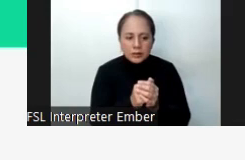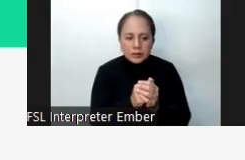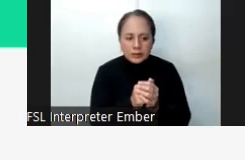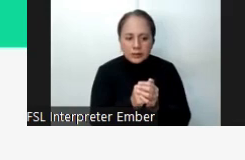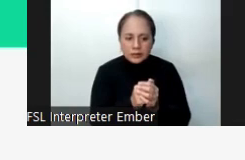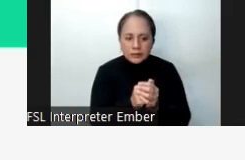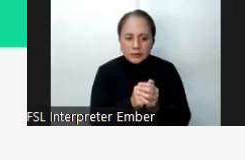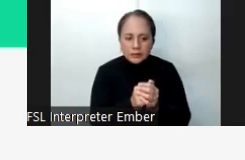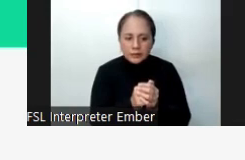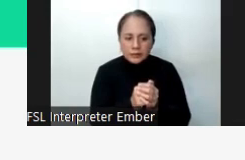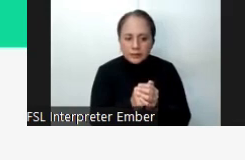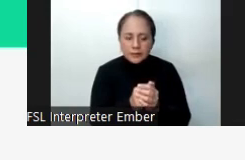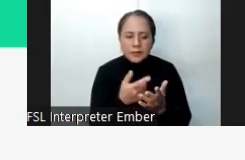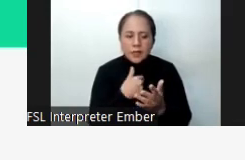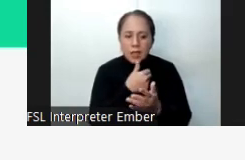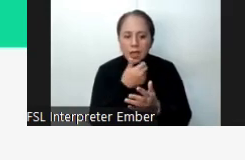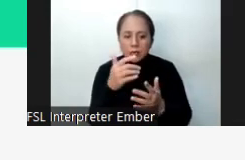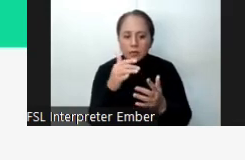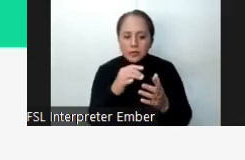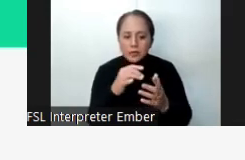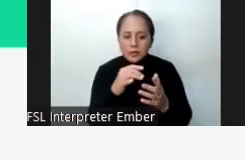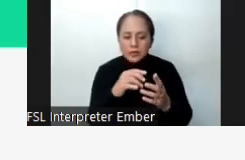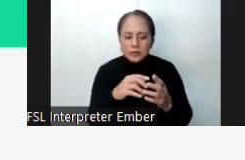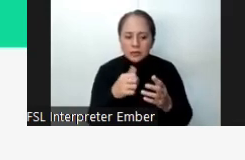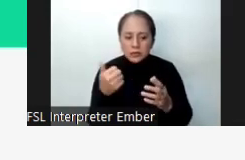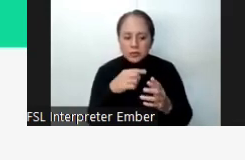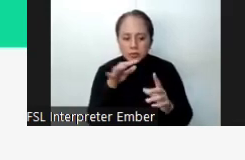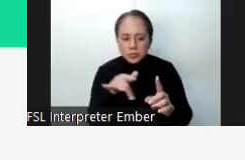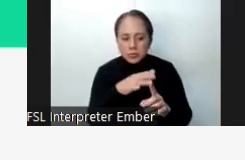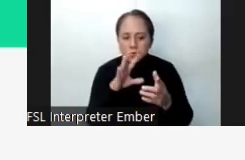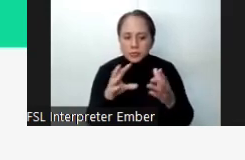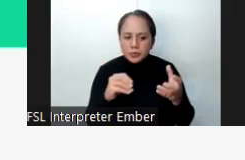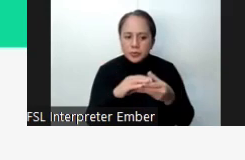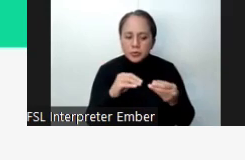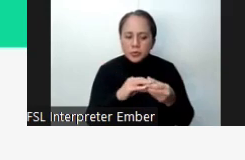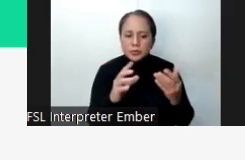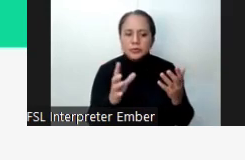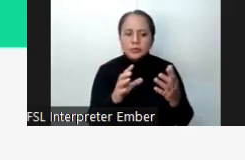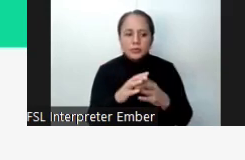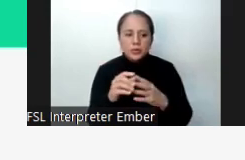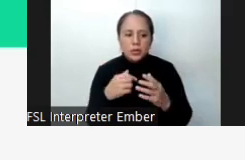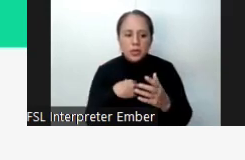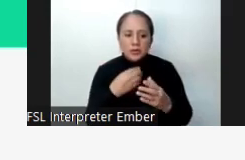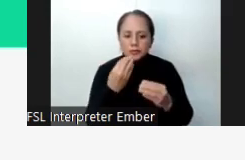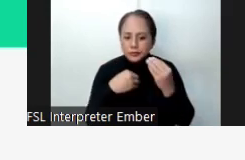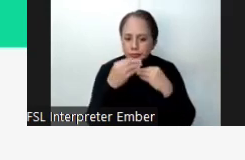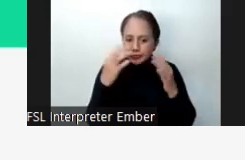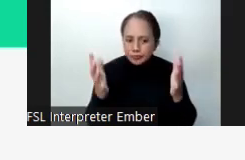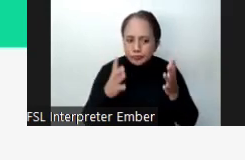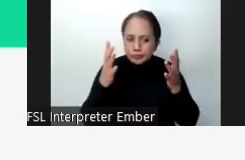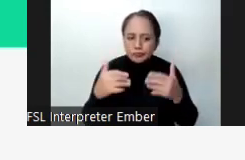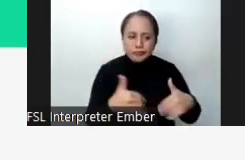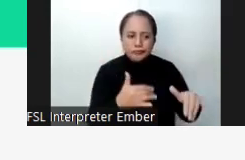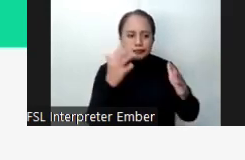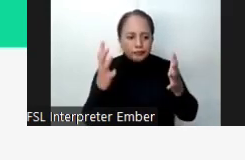board. Other interactions were observed during a narrative co-construction, mealtime,